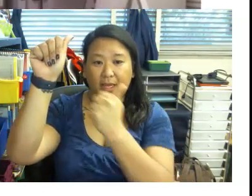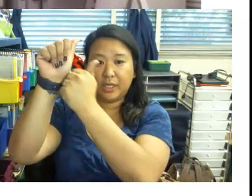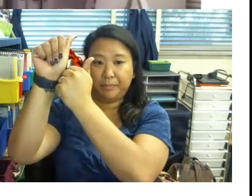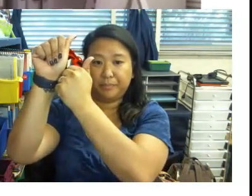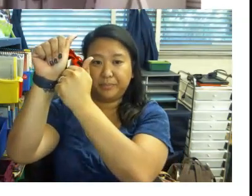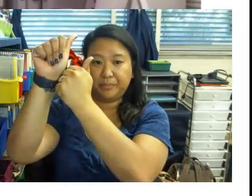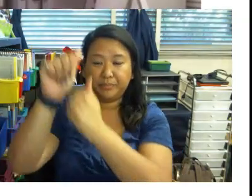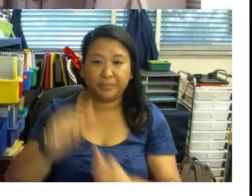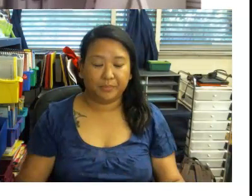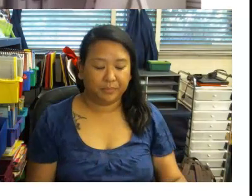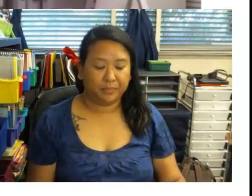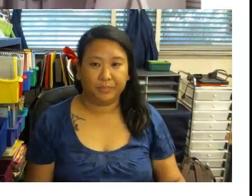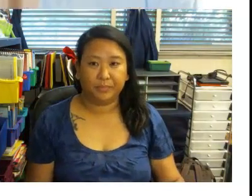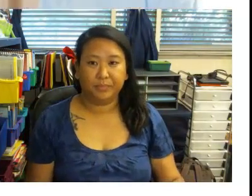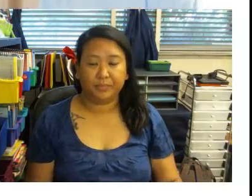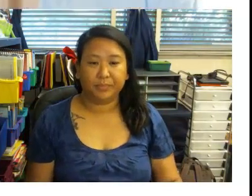To catch up.